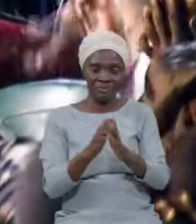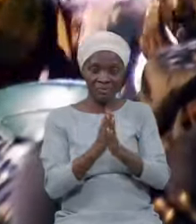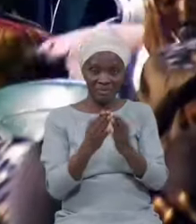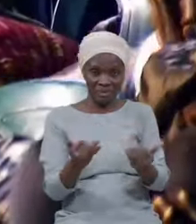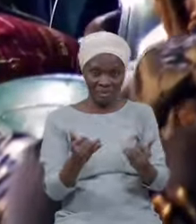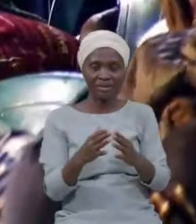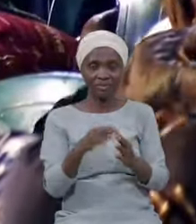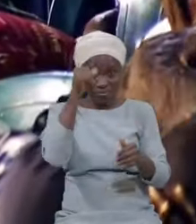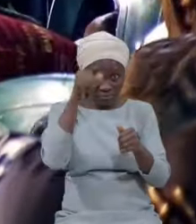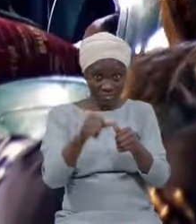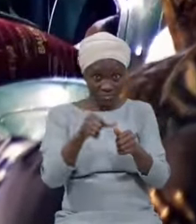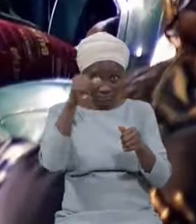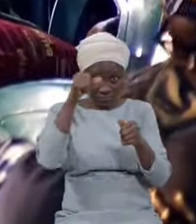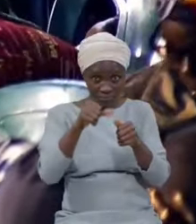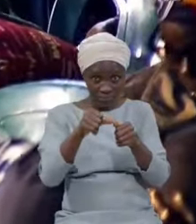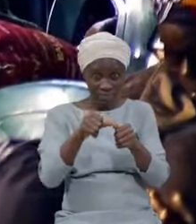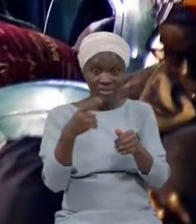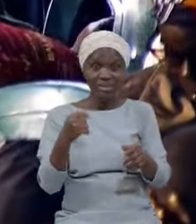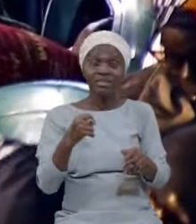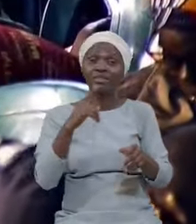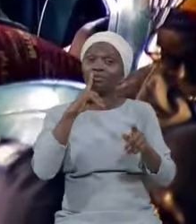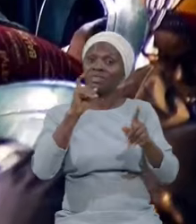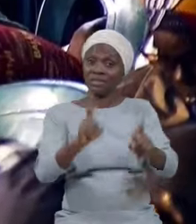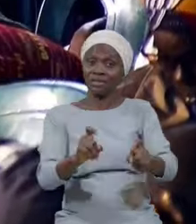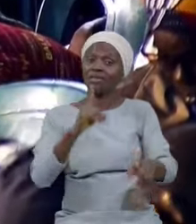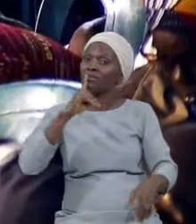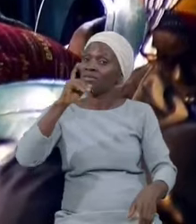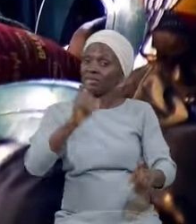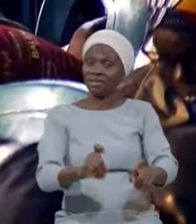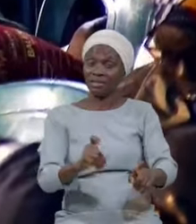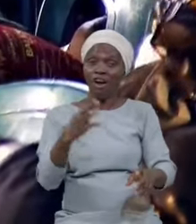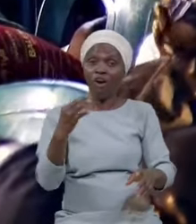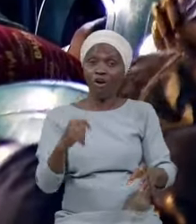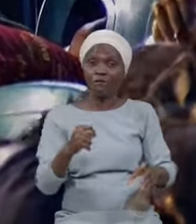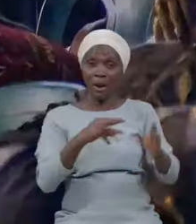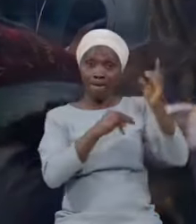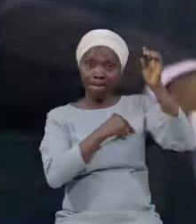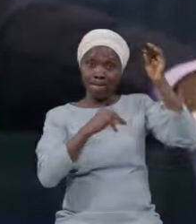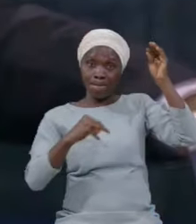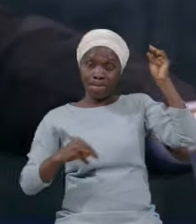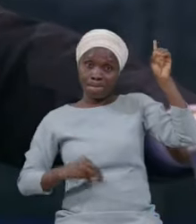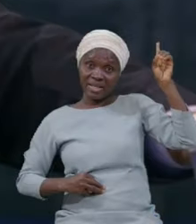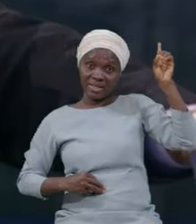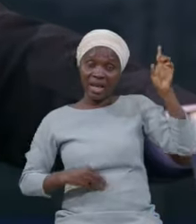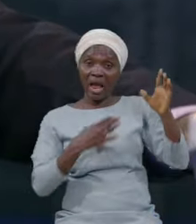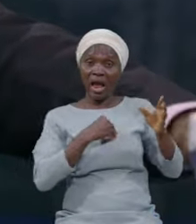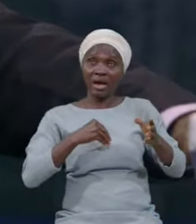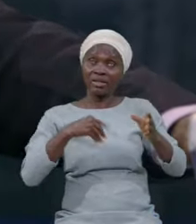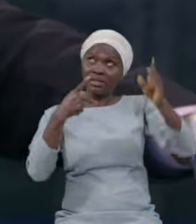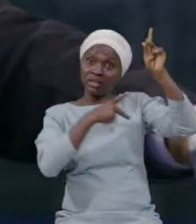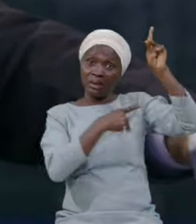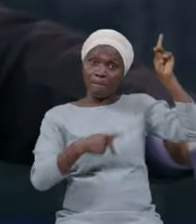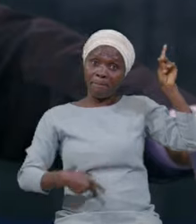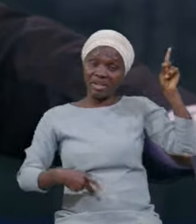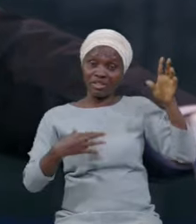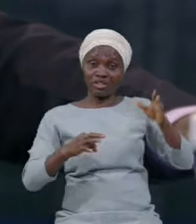the decree of the Messiah and the Prince of Peace cannot be altered, cannot be reversed. And the decree of